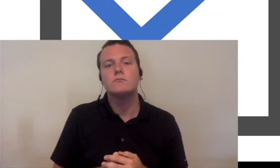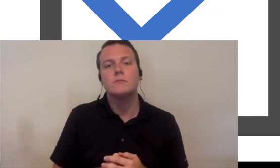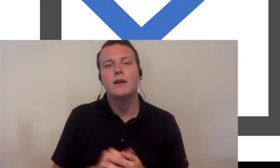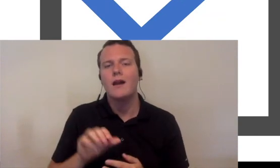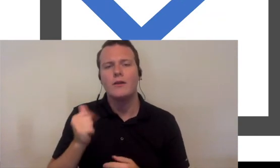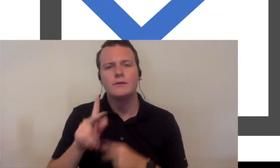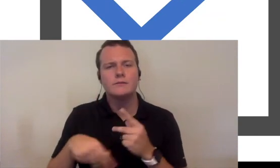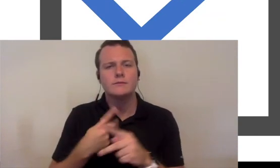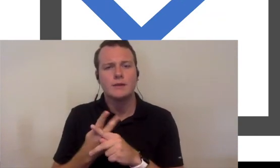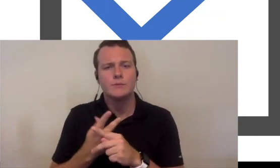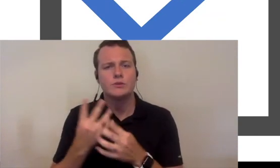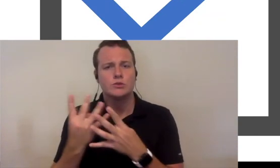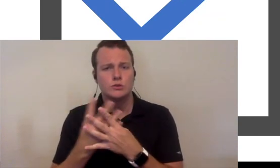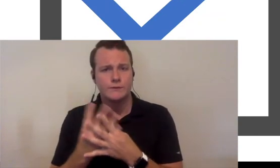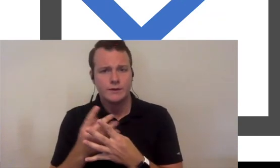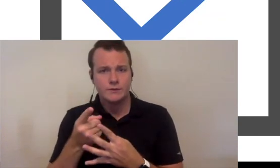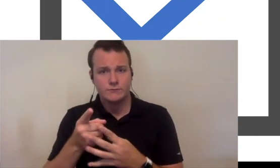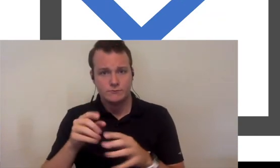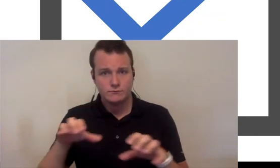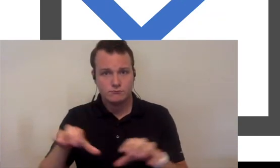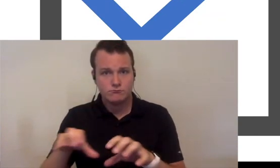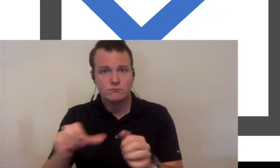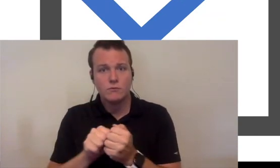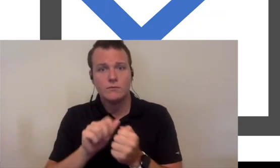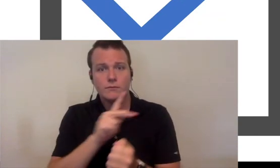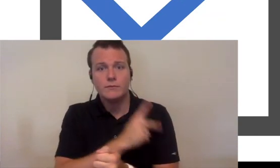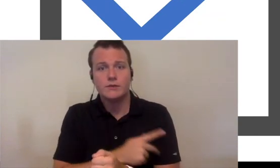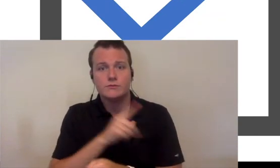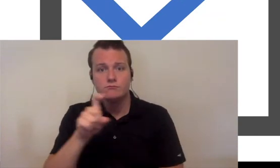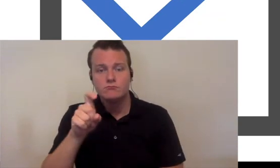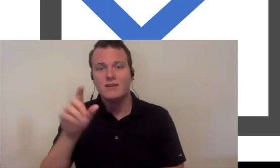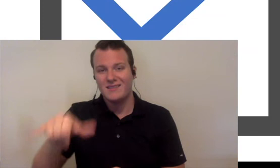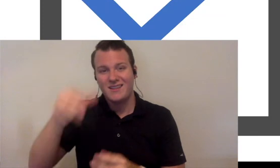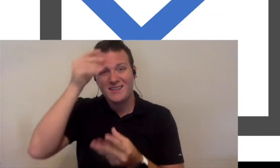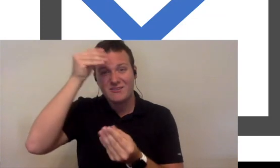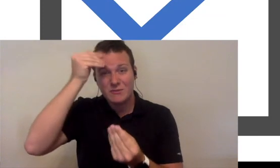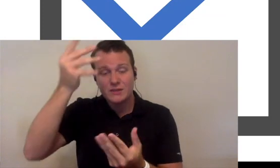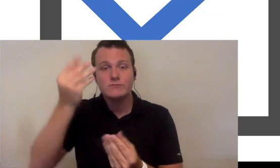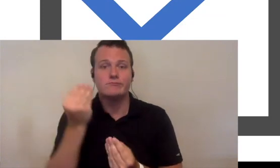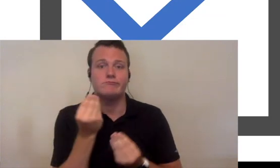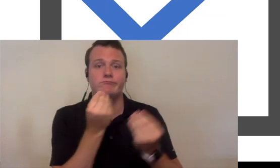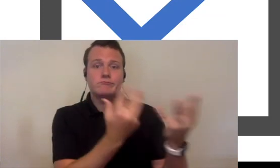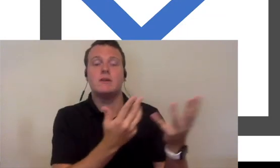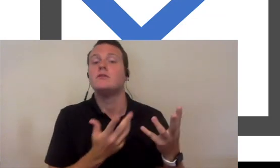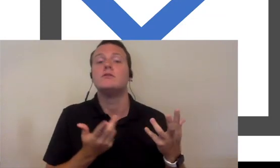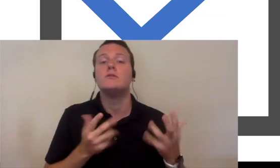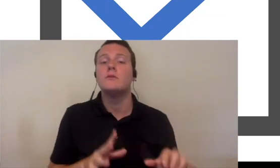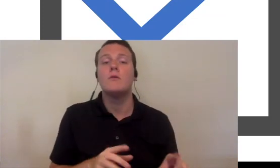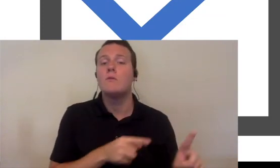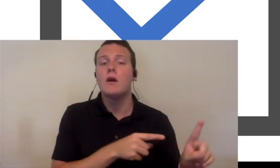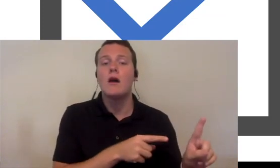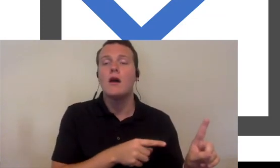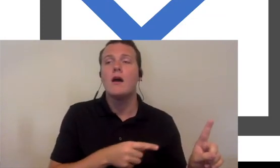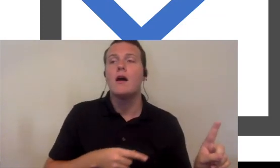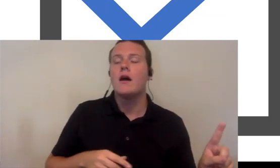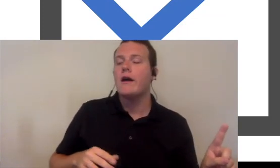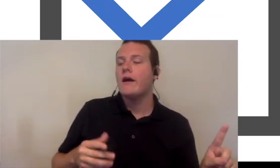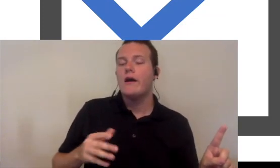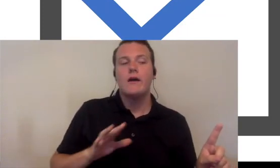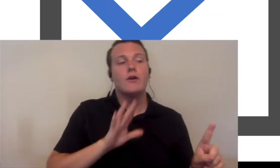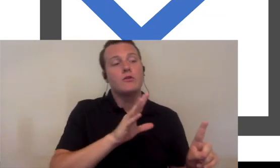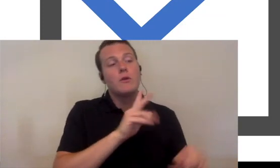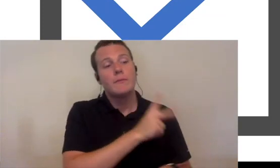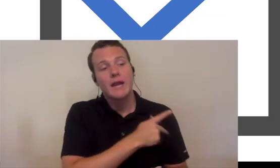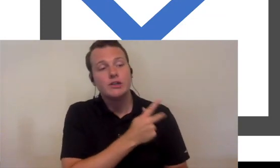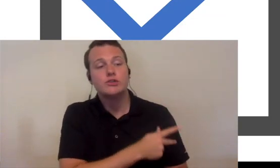survey that you utilize with your patient? Give them this information. They don't just want to hear that so-and-so, your patient